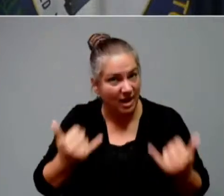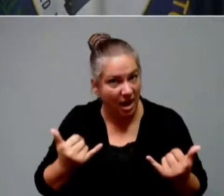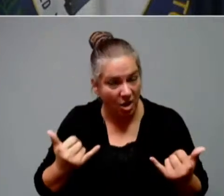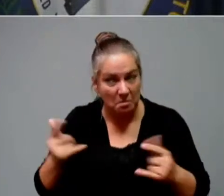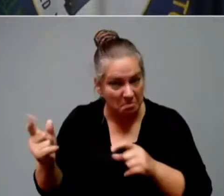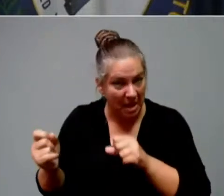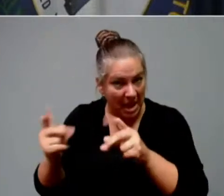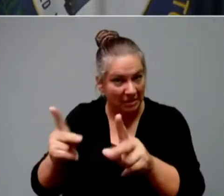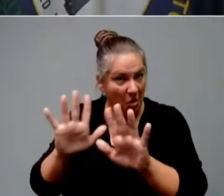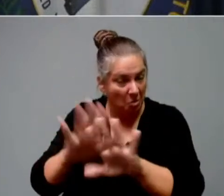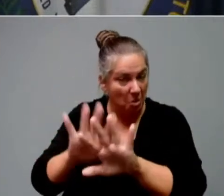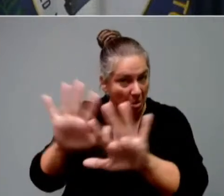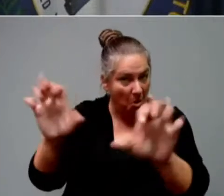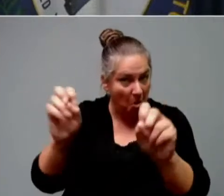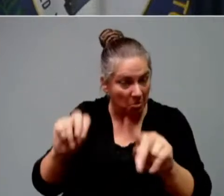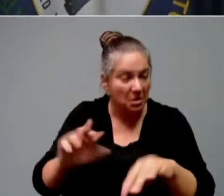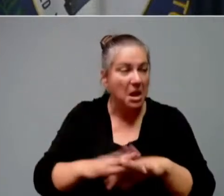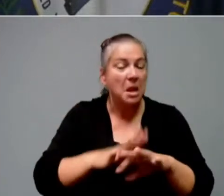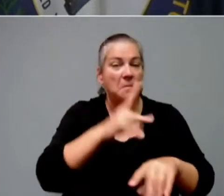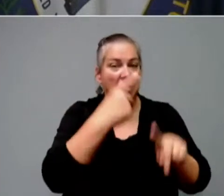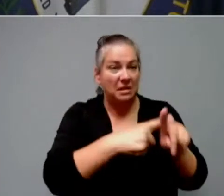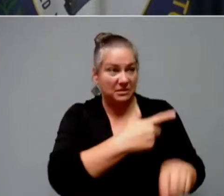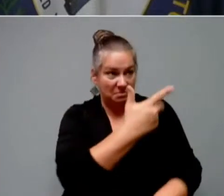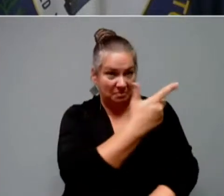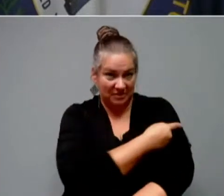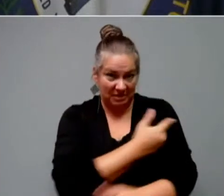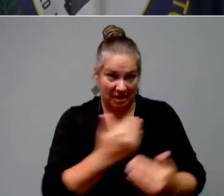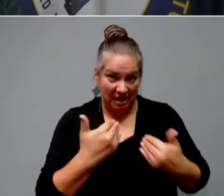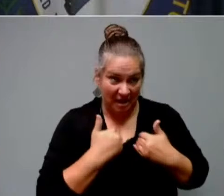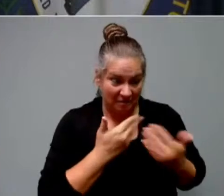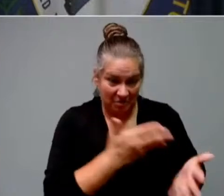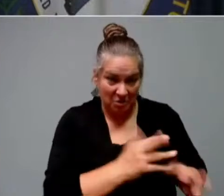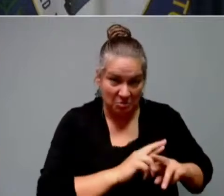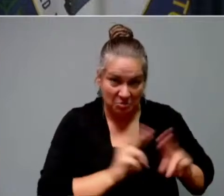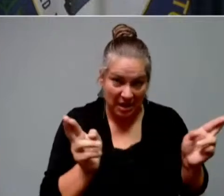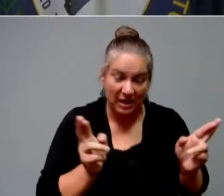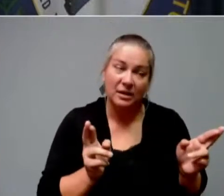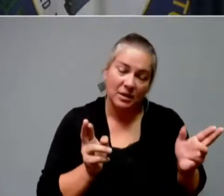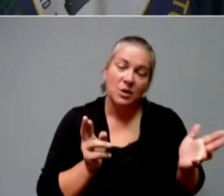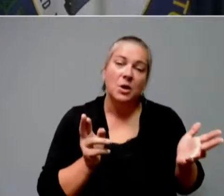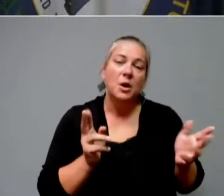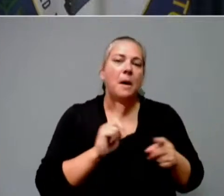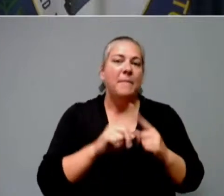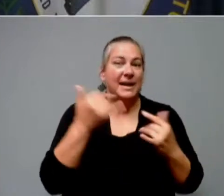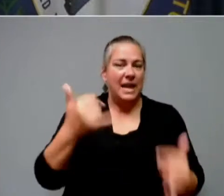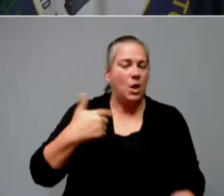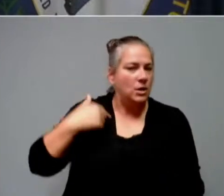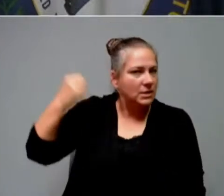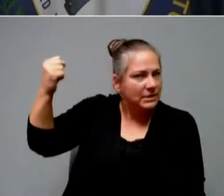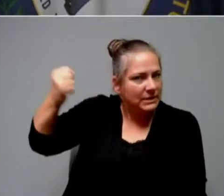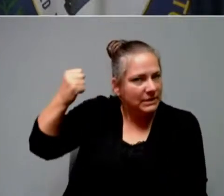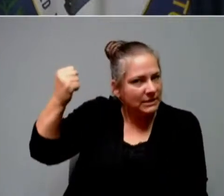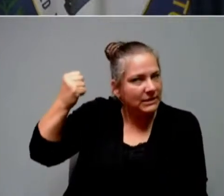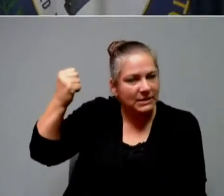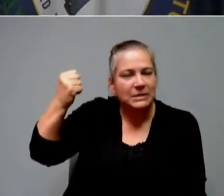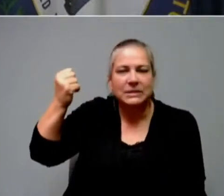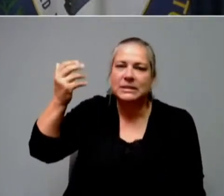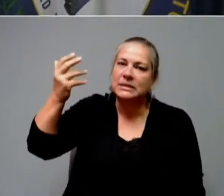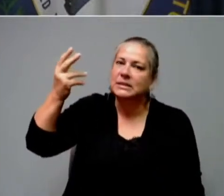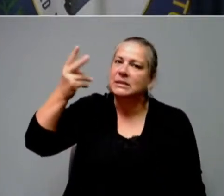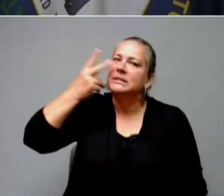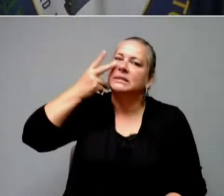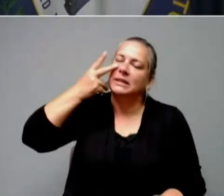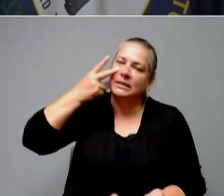as the vaccines themselves. But again, it's under active consideration. It has to be with everything we're